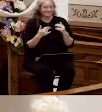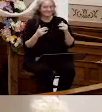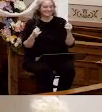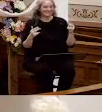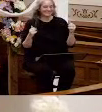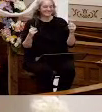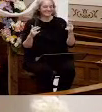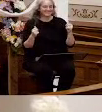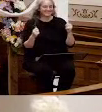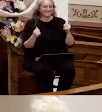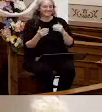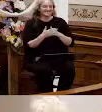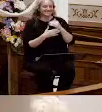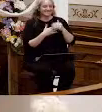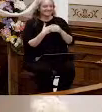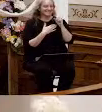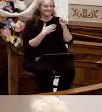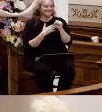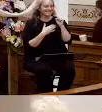Next Saturday,